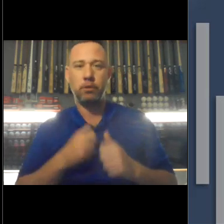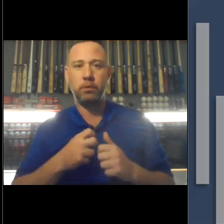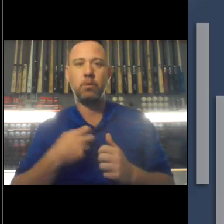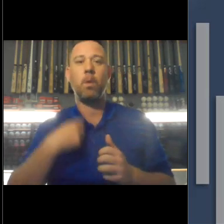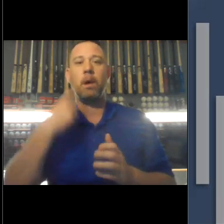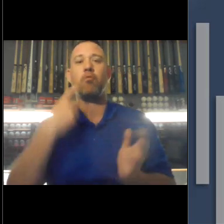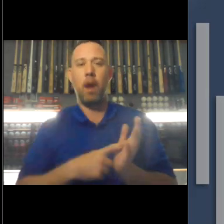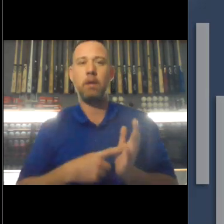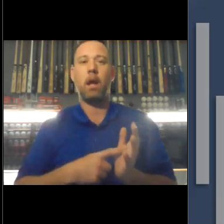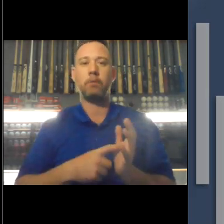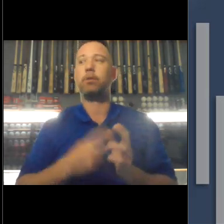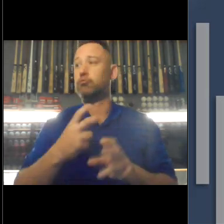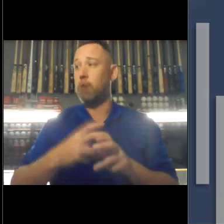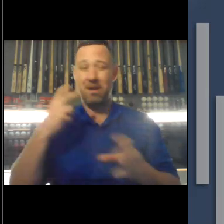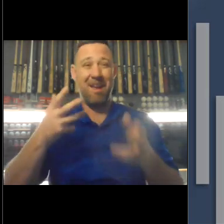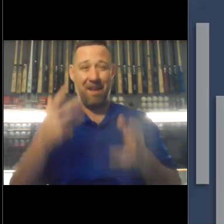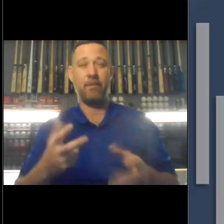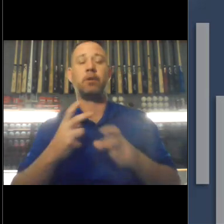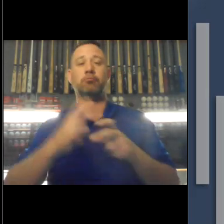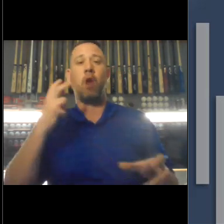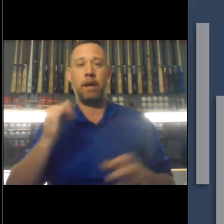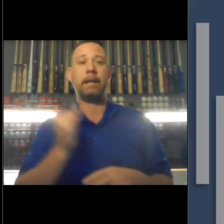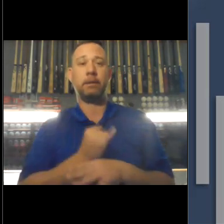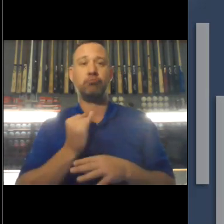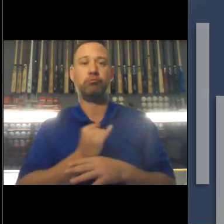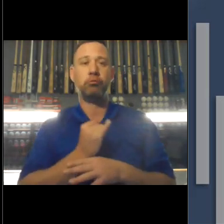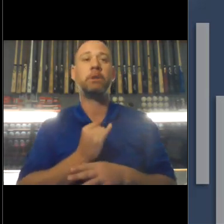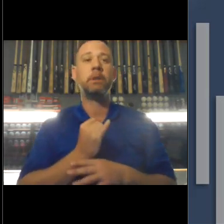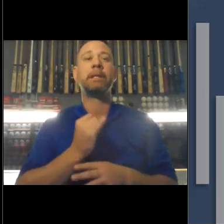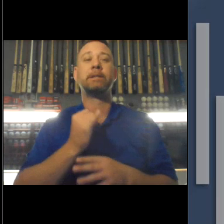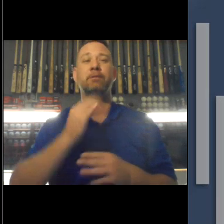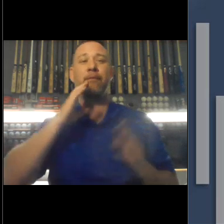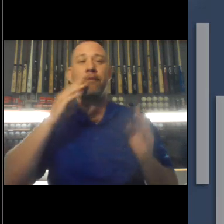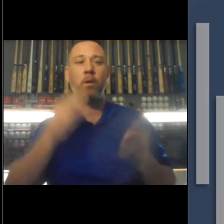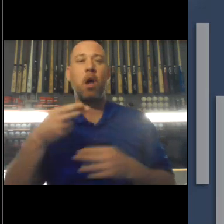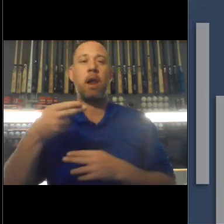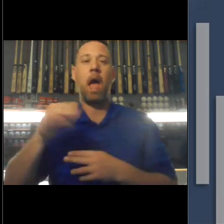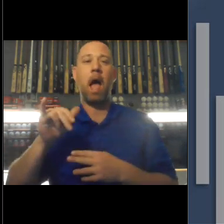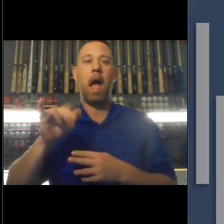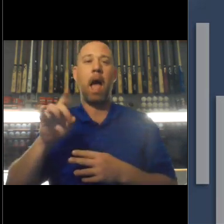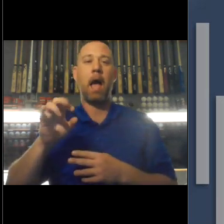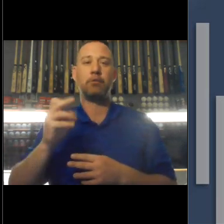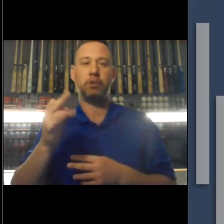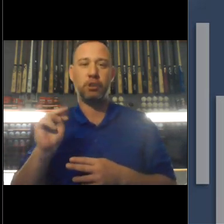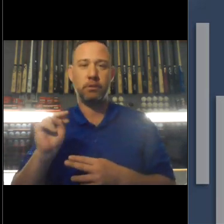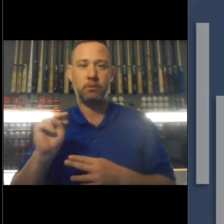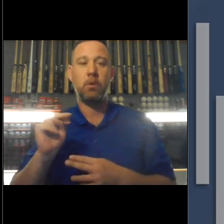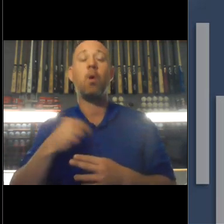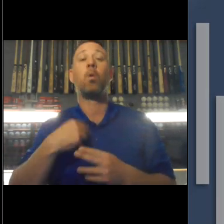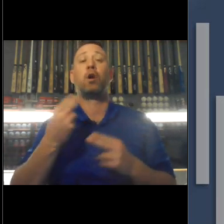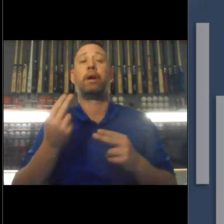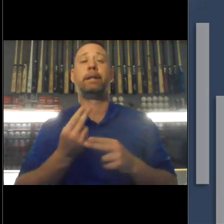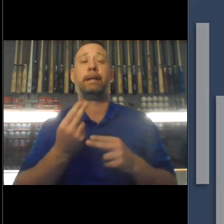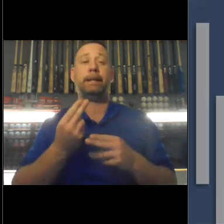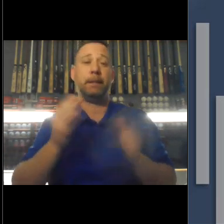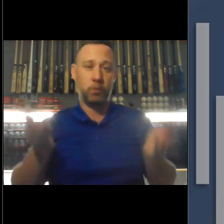the trucking industry, the heavy trucking industry, is really focusing right now on hydrogen. Now, we're introducing the first